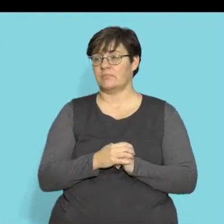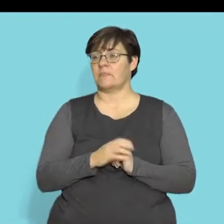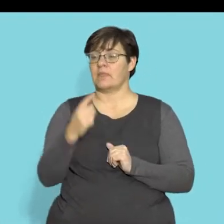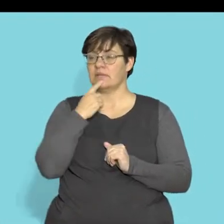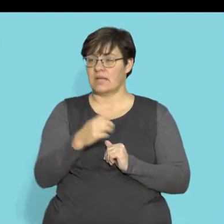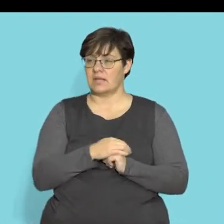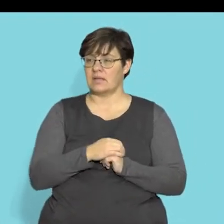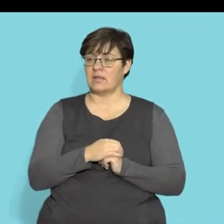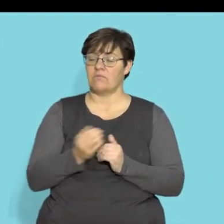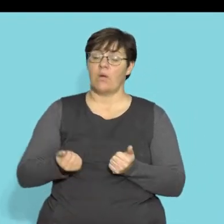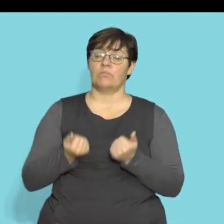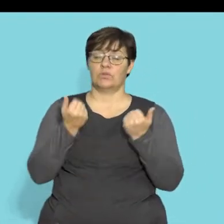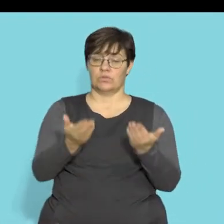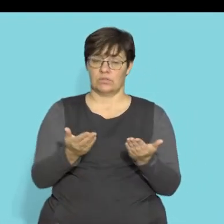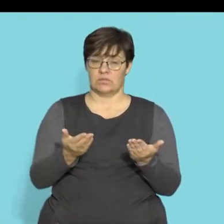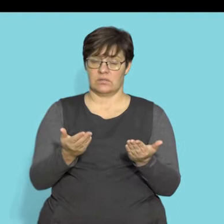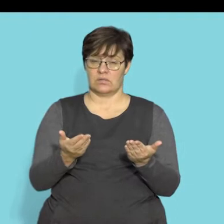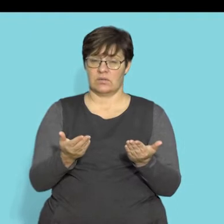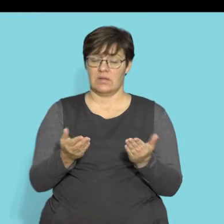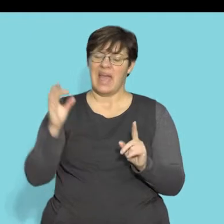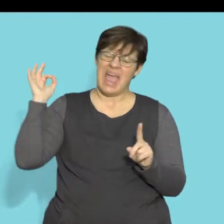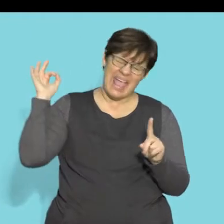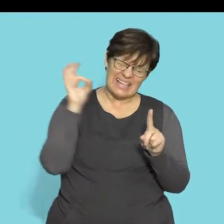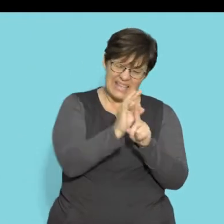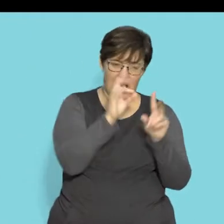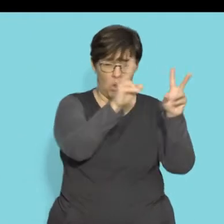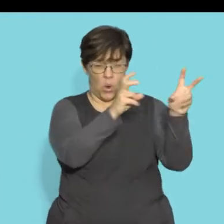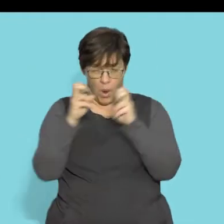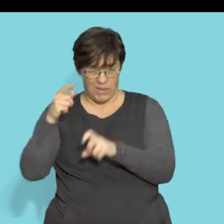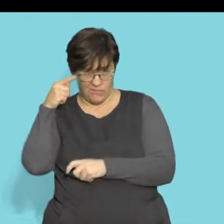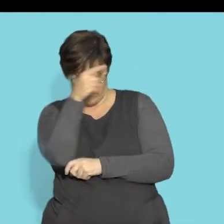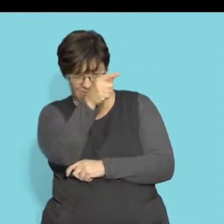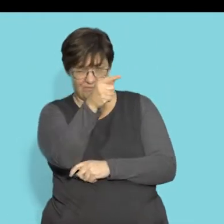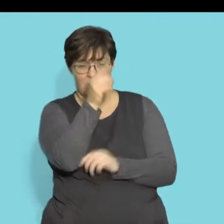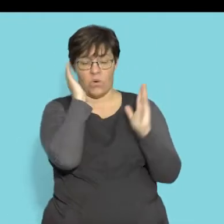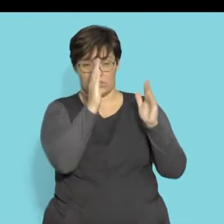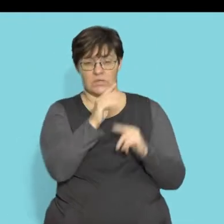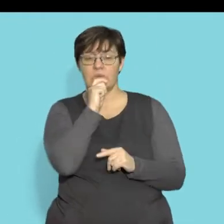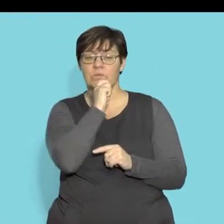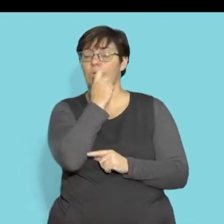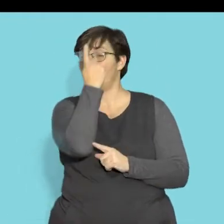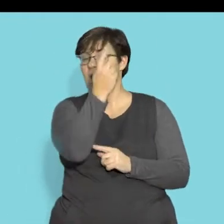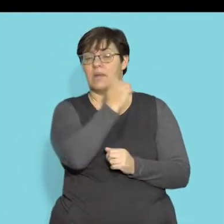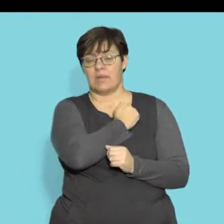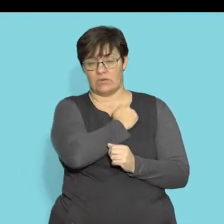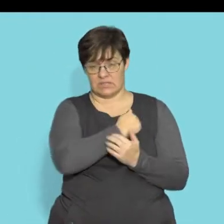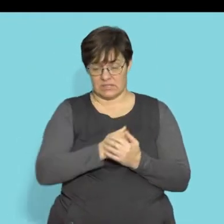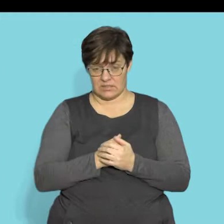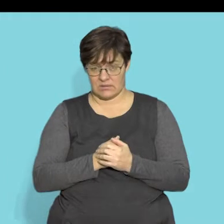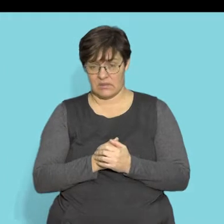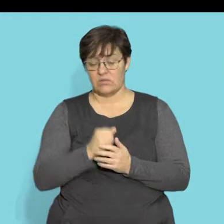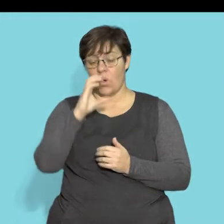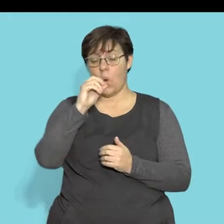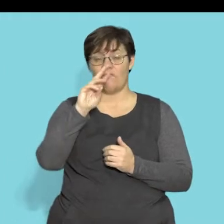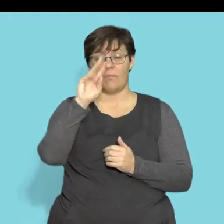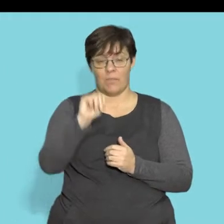as I mentioned, here we're producing an exact copy of that individual using a single parent. So this is the